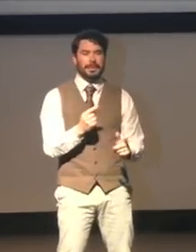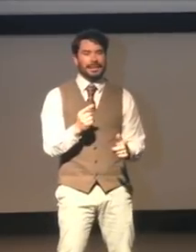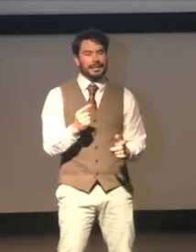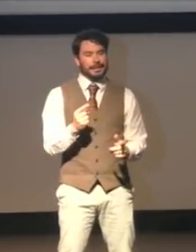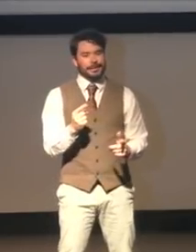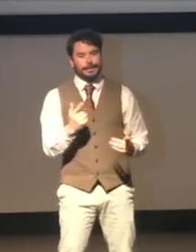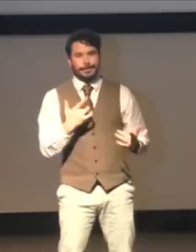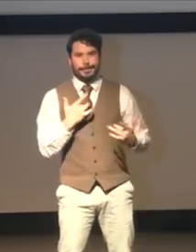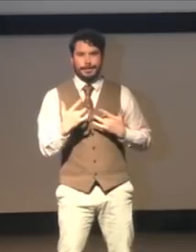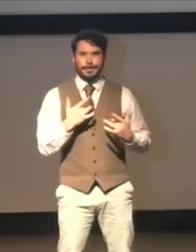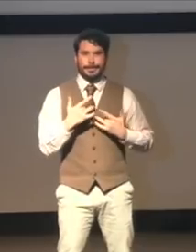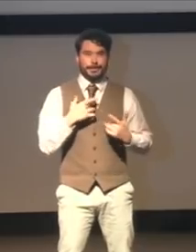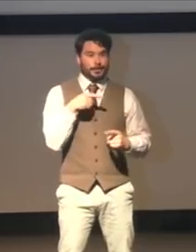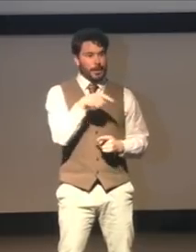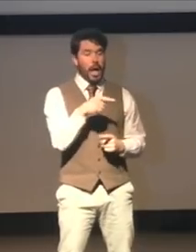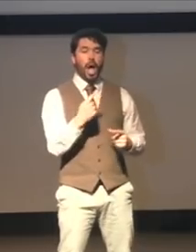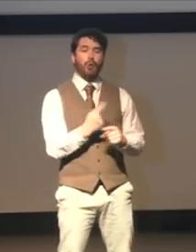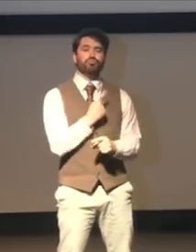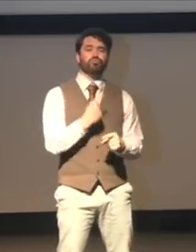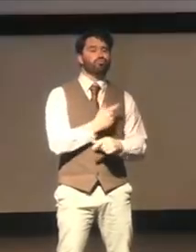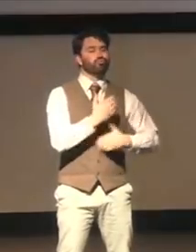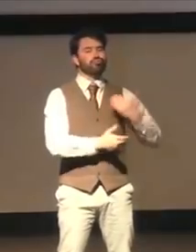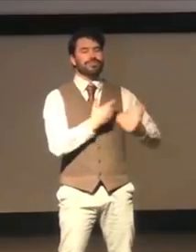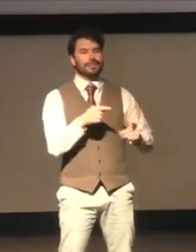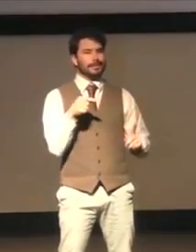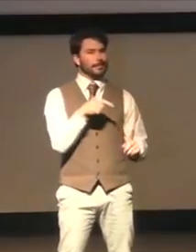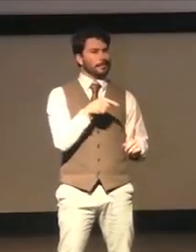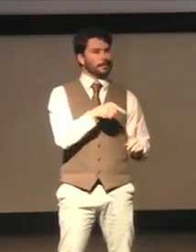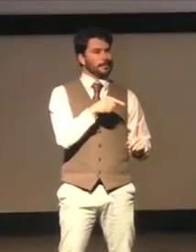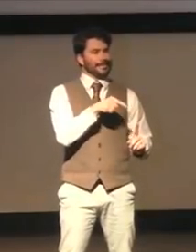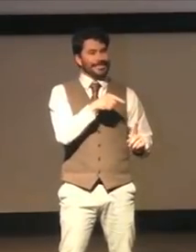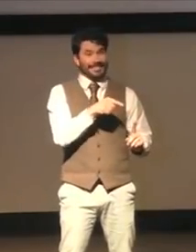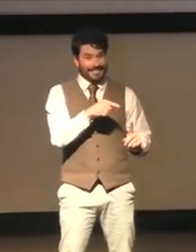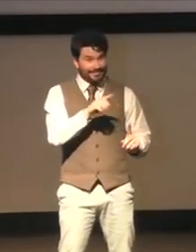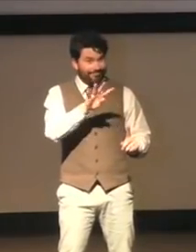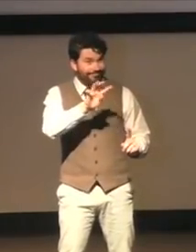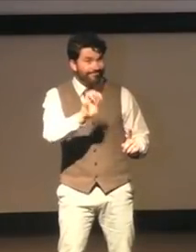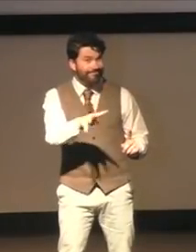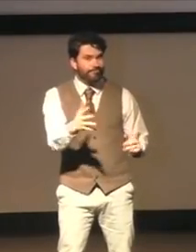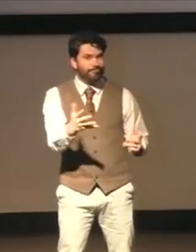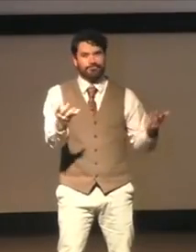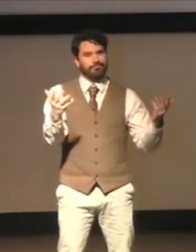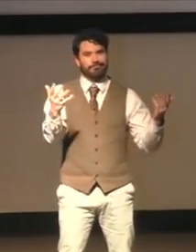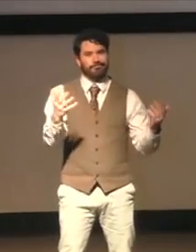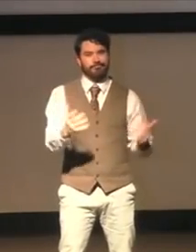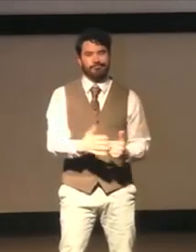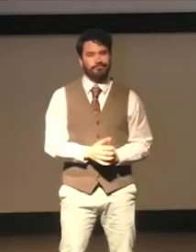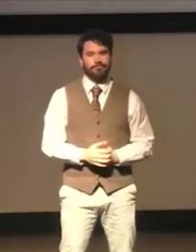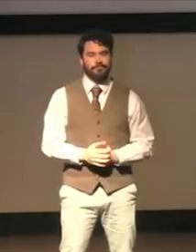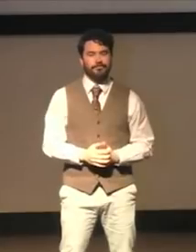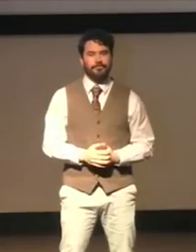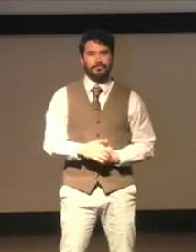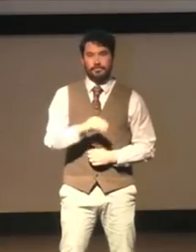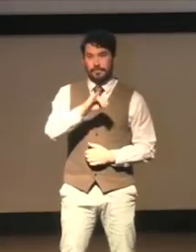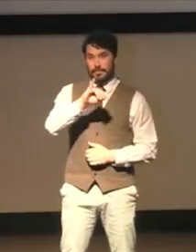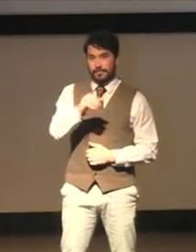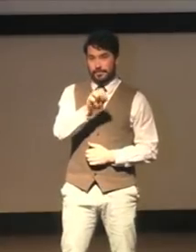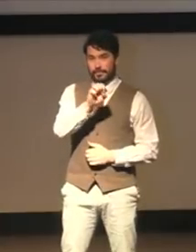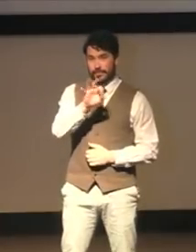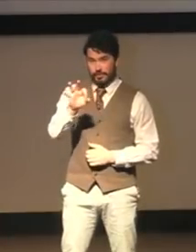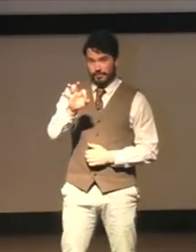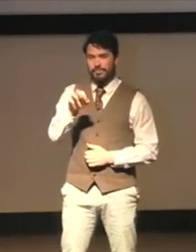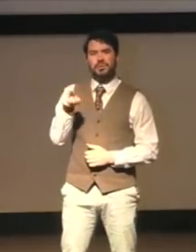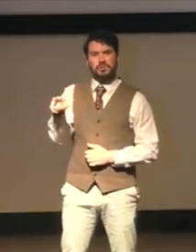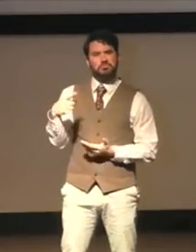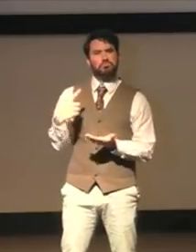when normal is going to return. I'm going to talk a little bit You heard Jeff talk about social